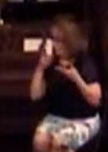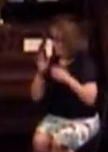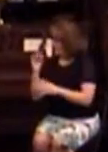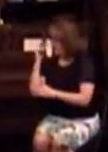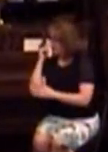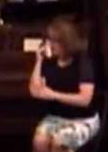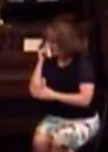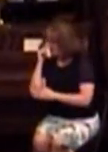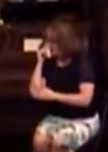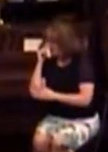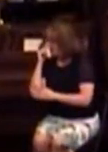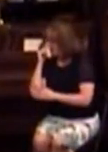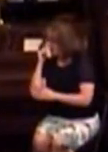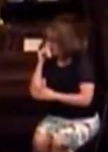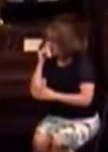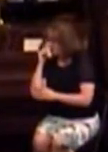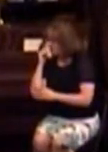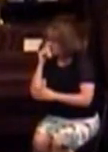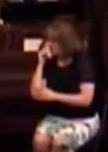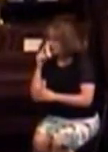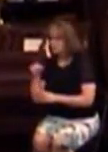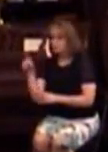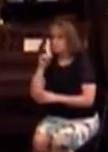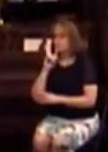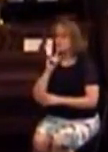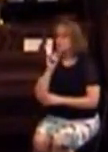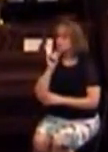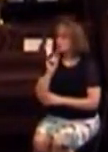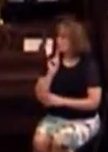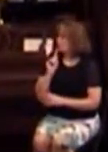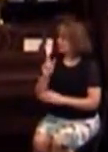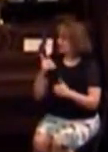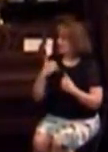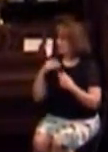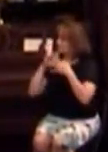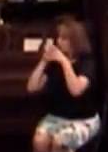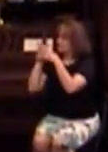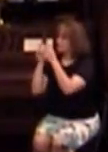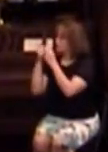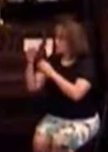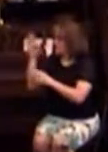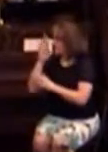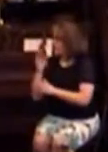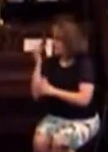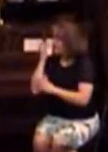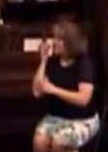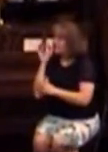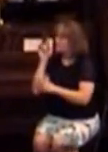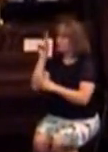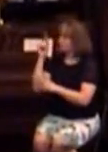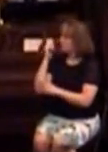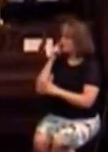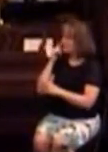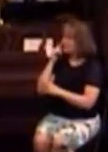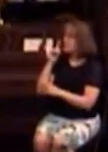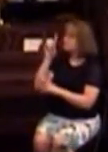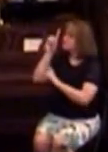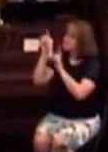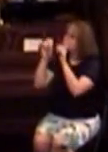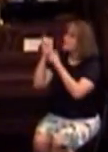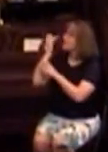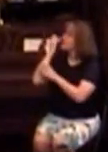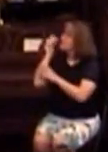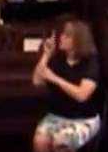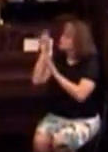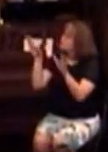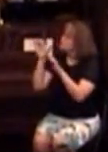you don't actually have a relationship with God because your questions are keeping you from having that, and you don't